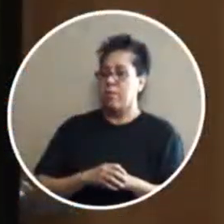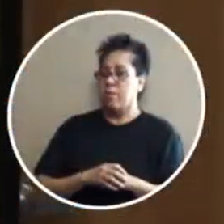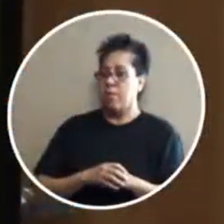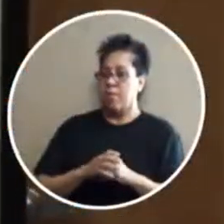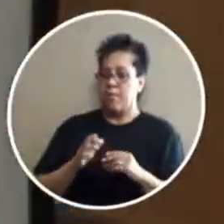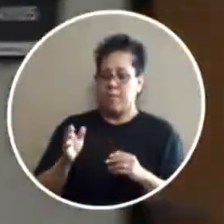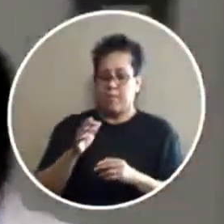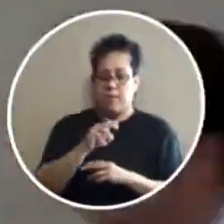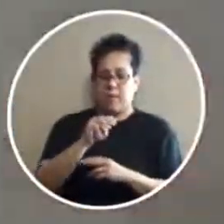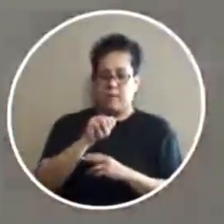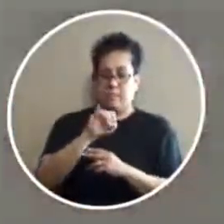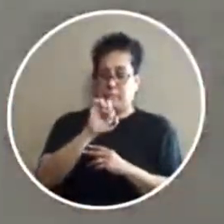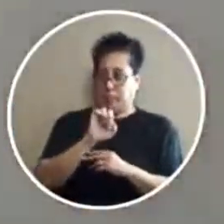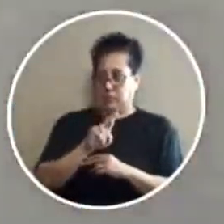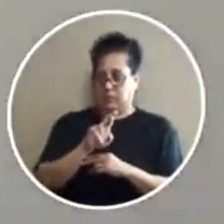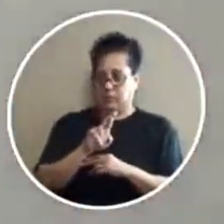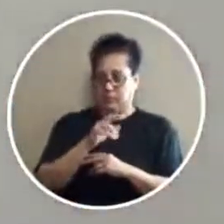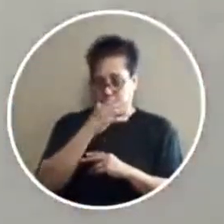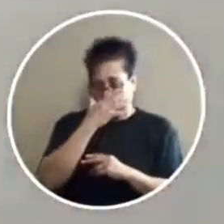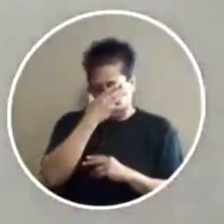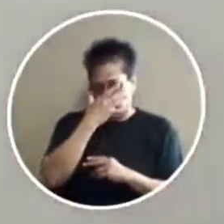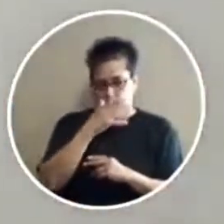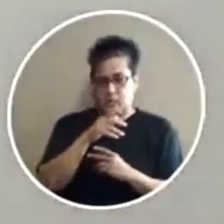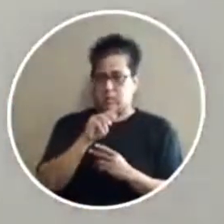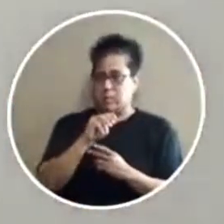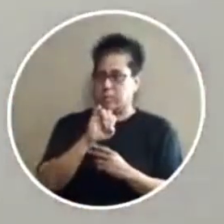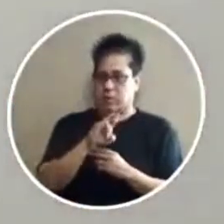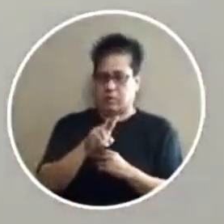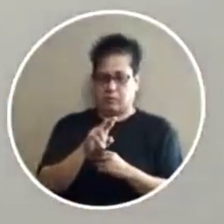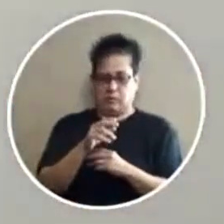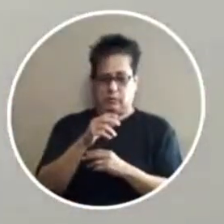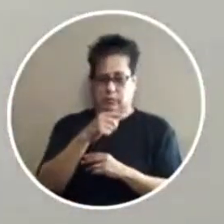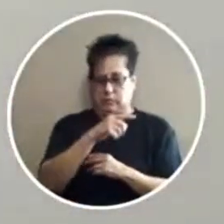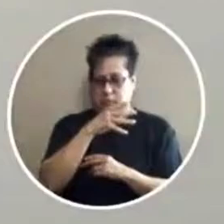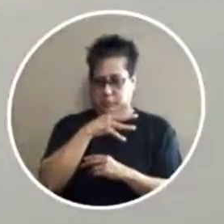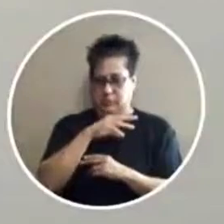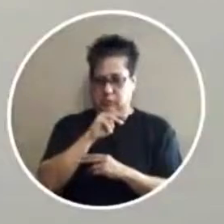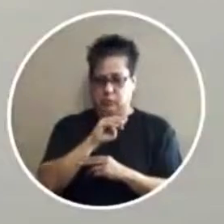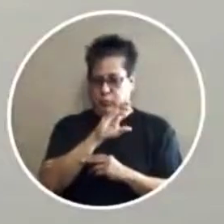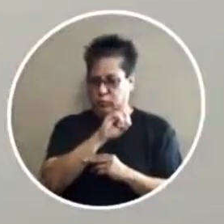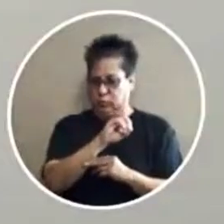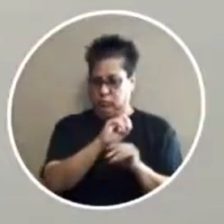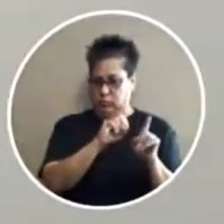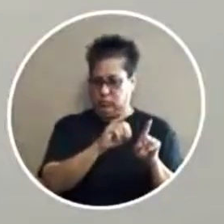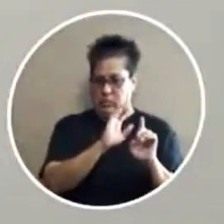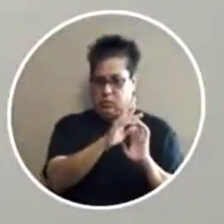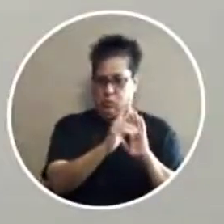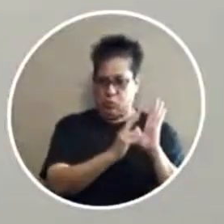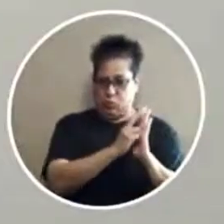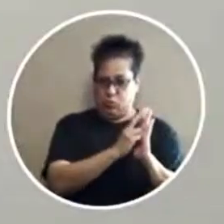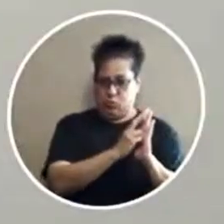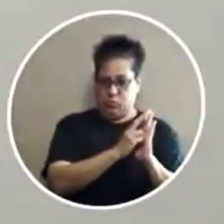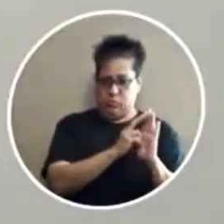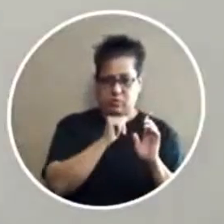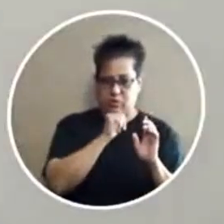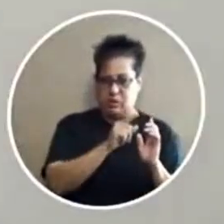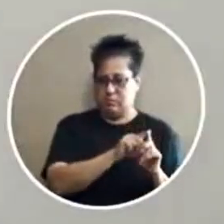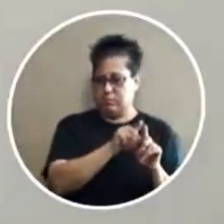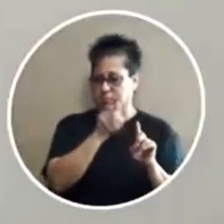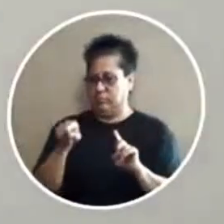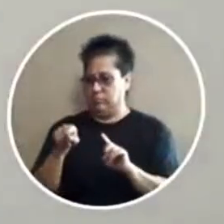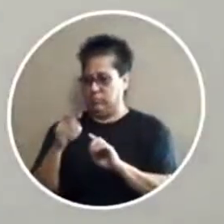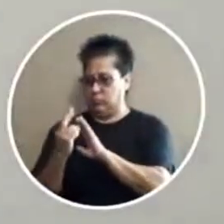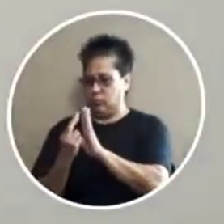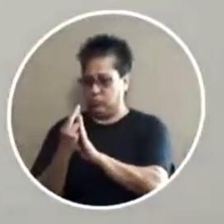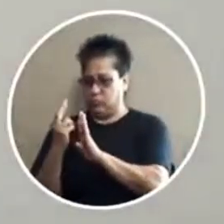For clarification, the bottom line is the role of Ms. Morrow will never be the role of Dr. Carranza. It